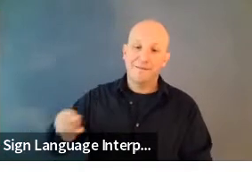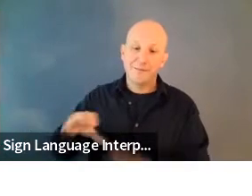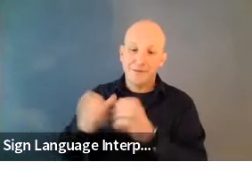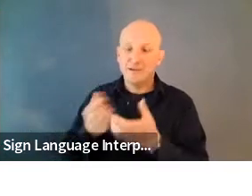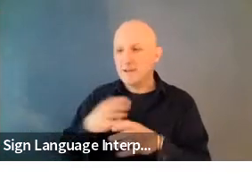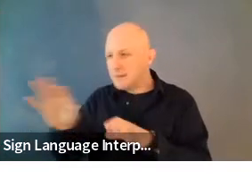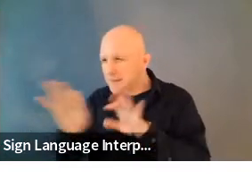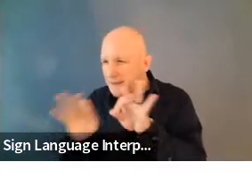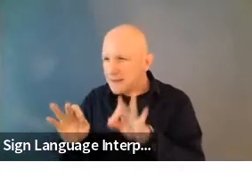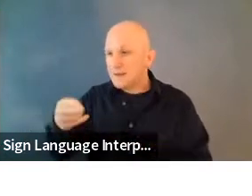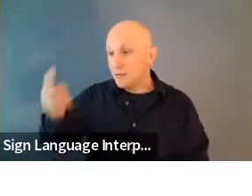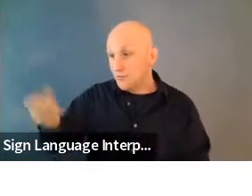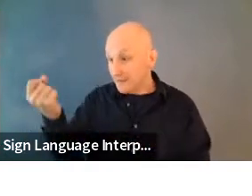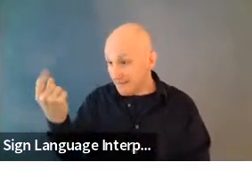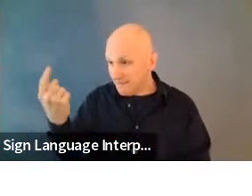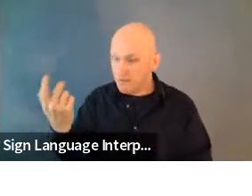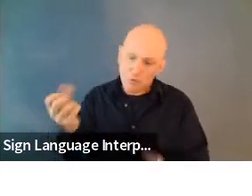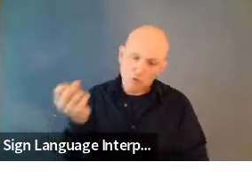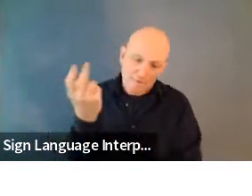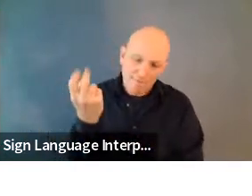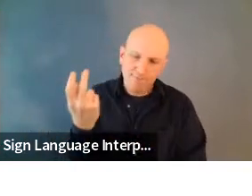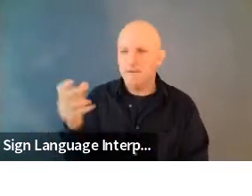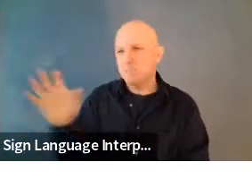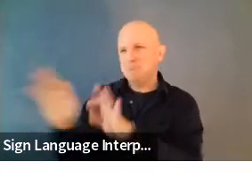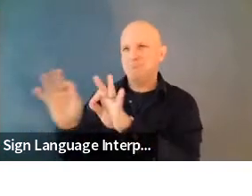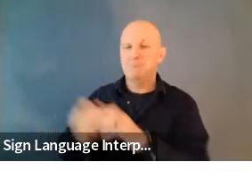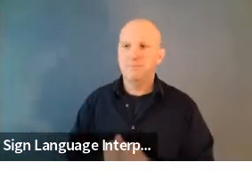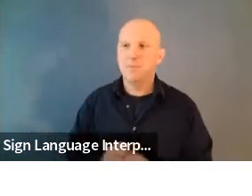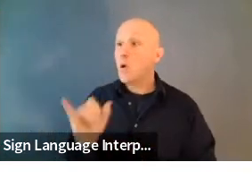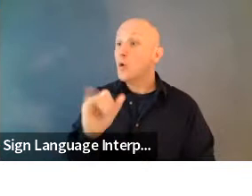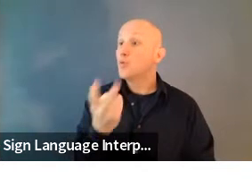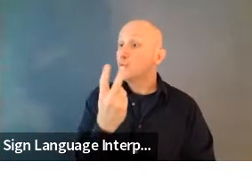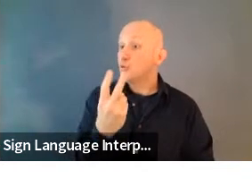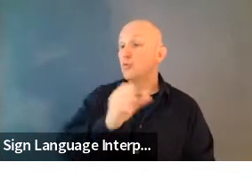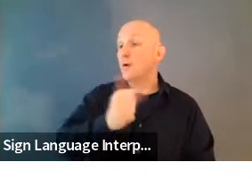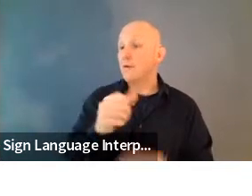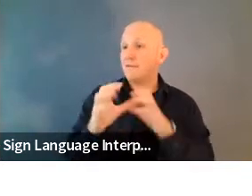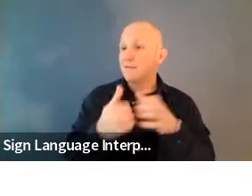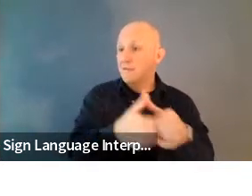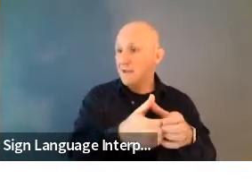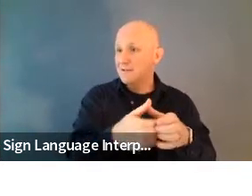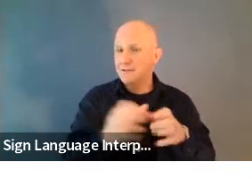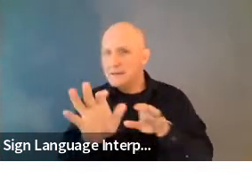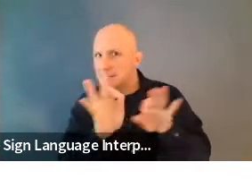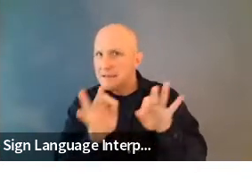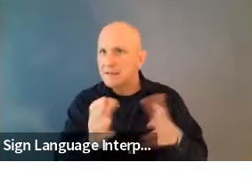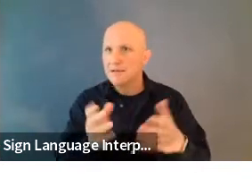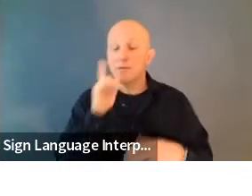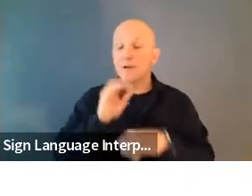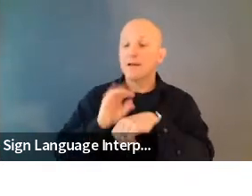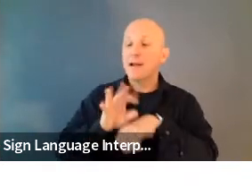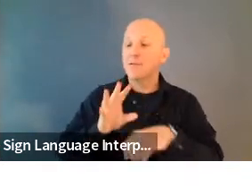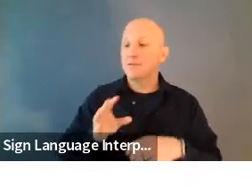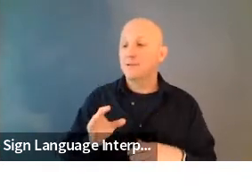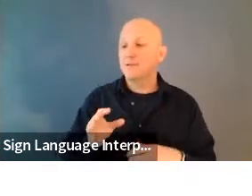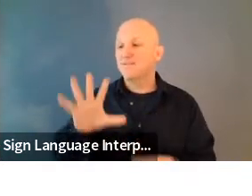History 11 or History 12. There is also 2 additional elective courses required for the program, which are Counseling 53